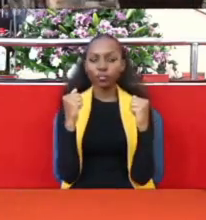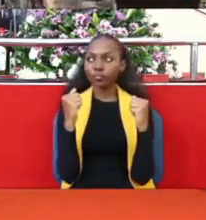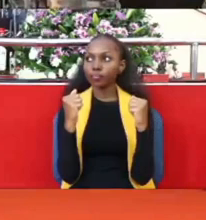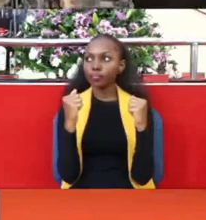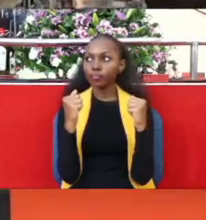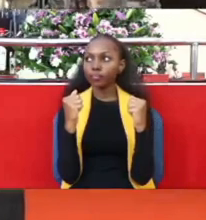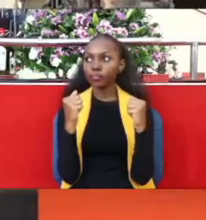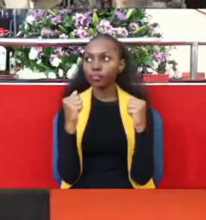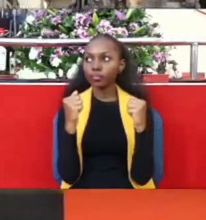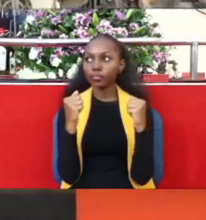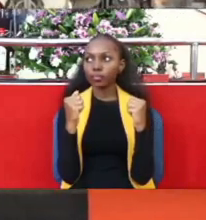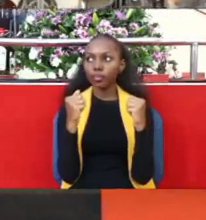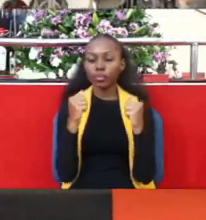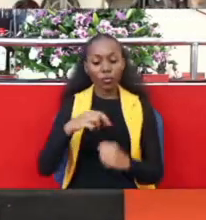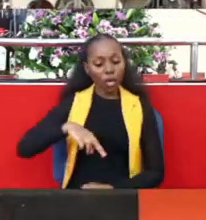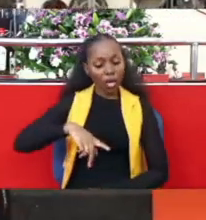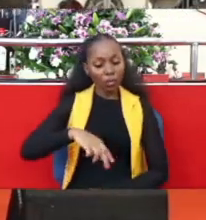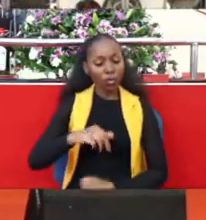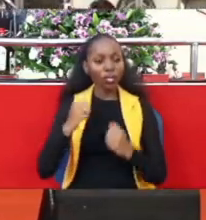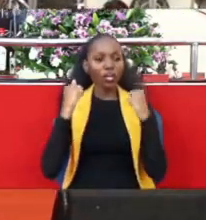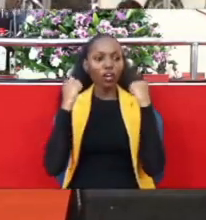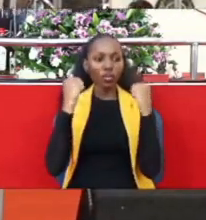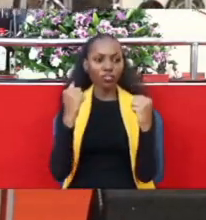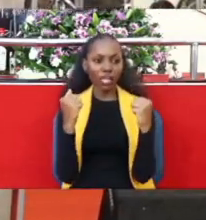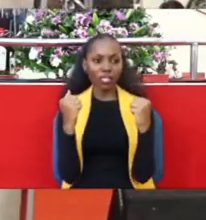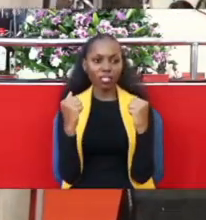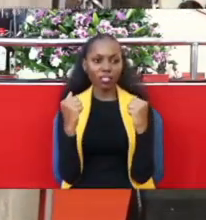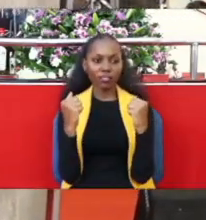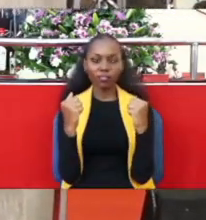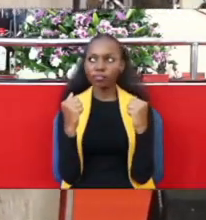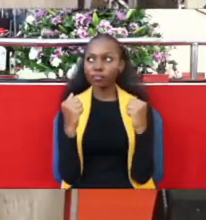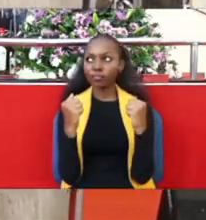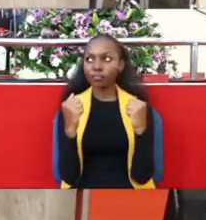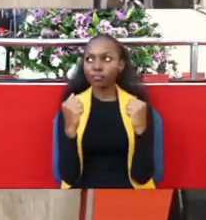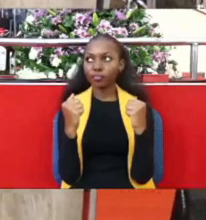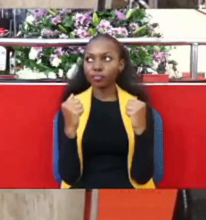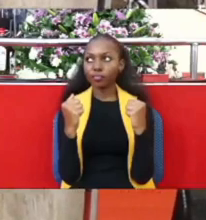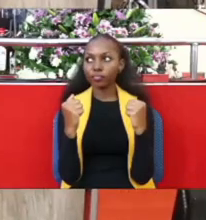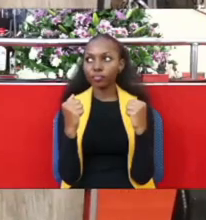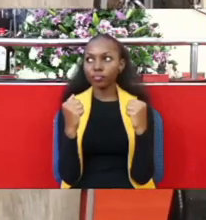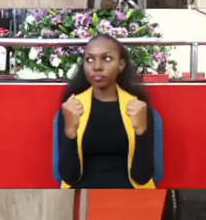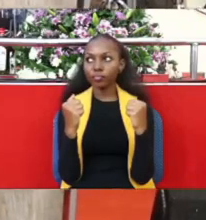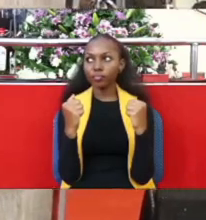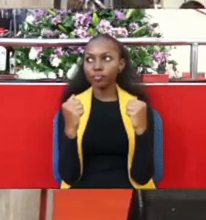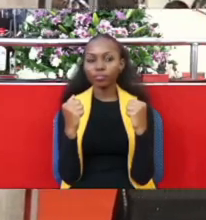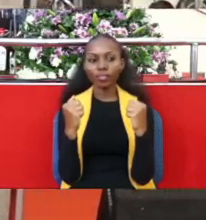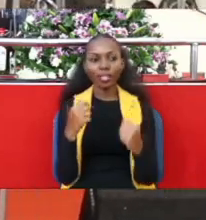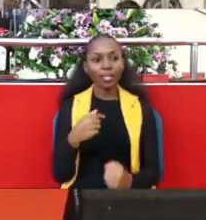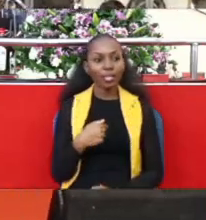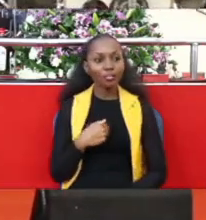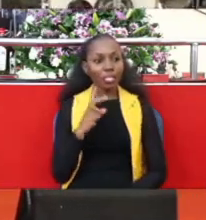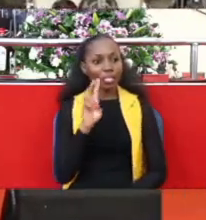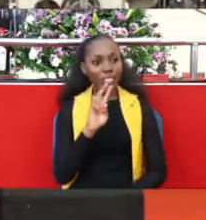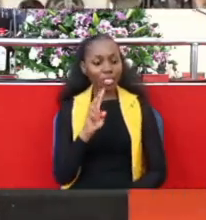You can be able to walk tall. I normally see when people leave kesha at 4 a.m. in this church.